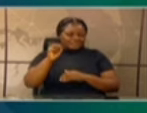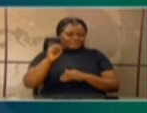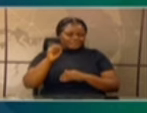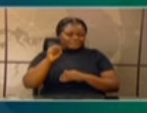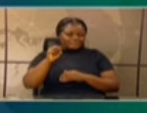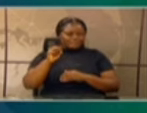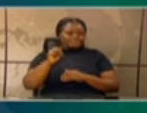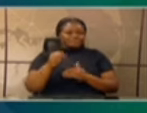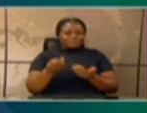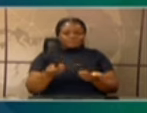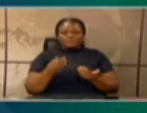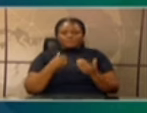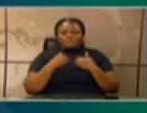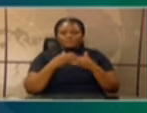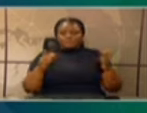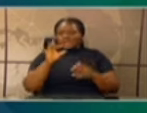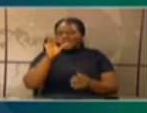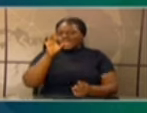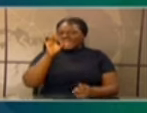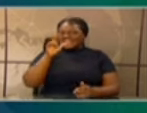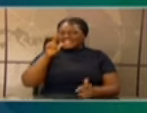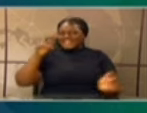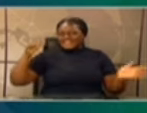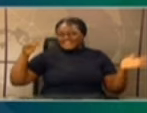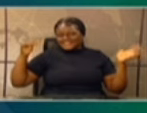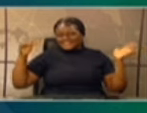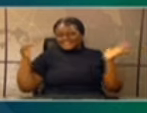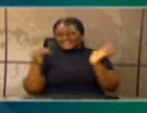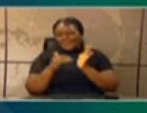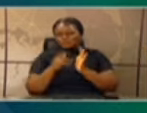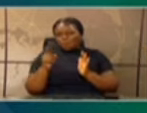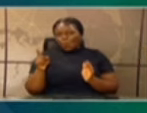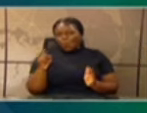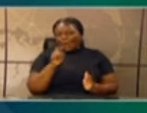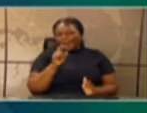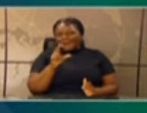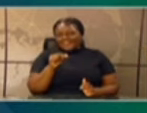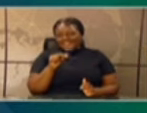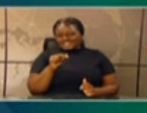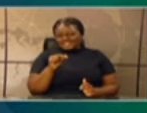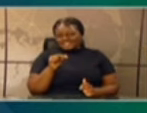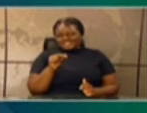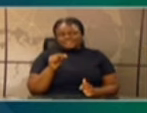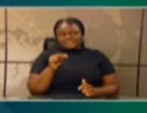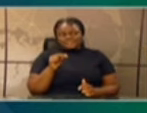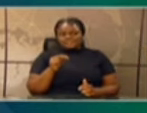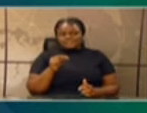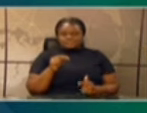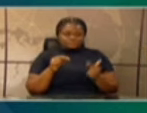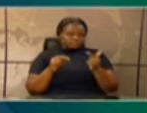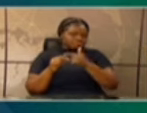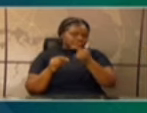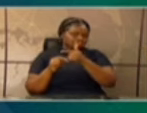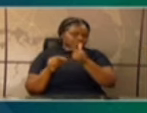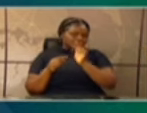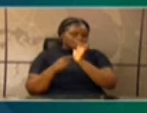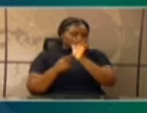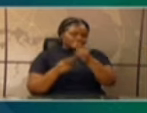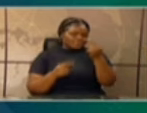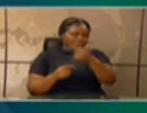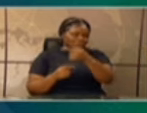No, I'm going with 83,130. I don't know what the okay. Producer